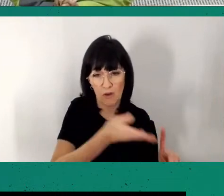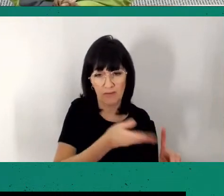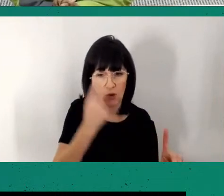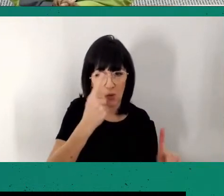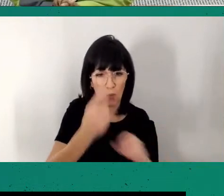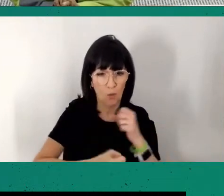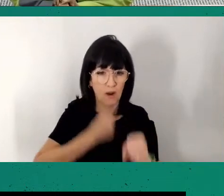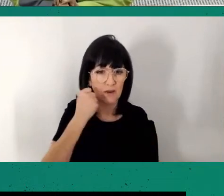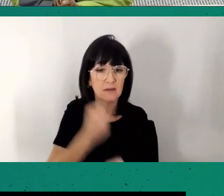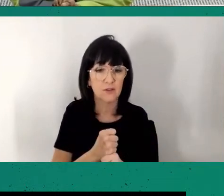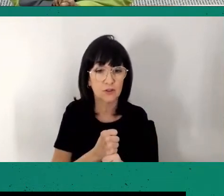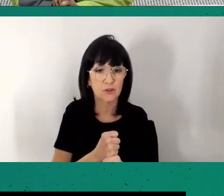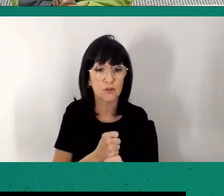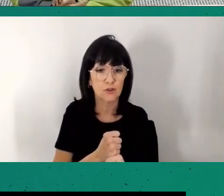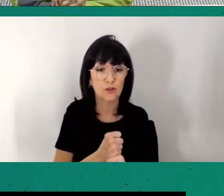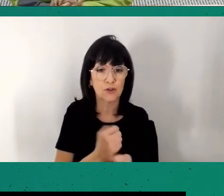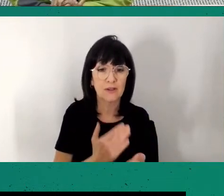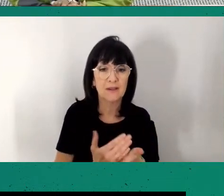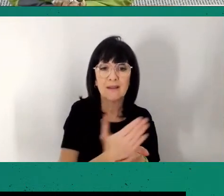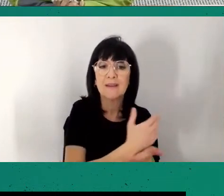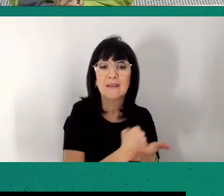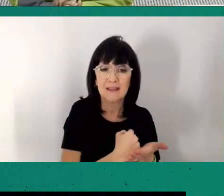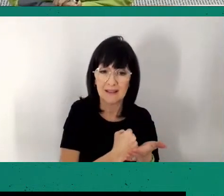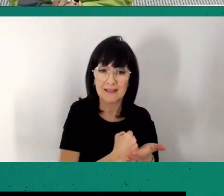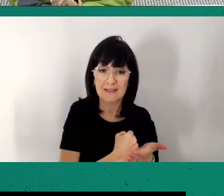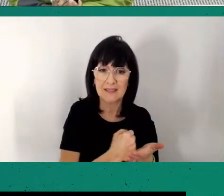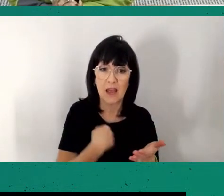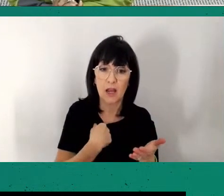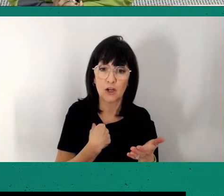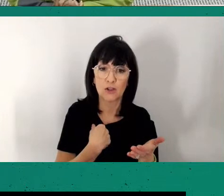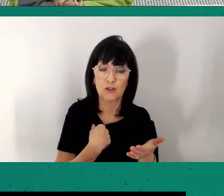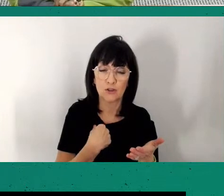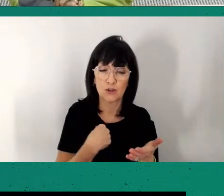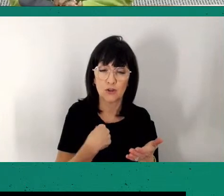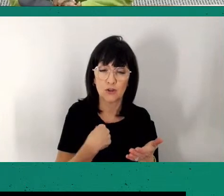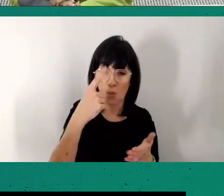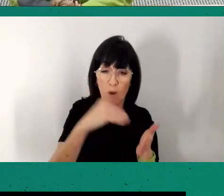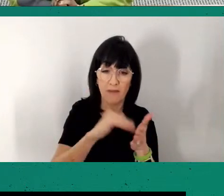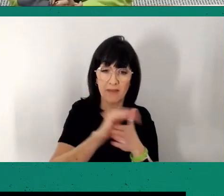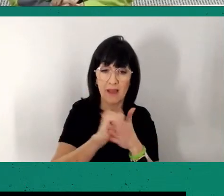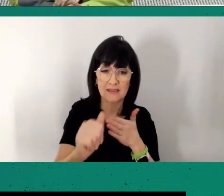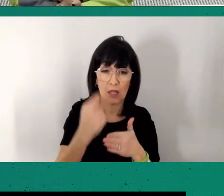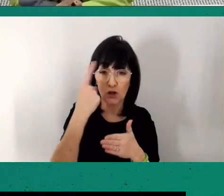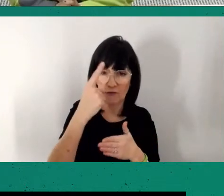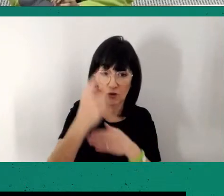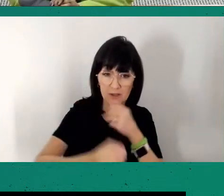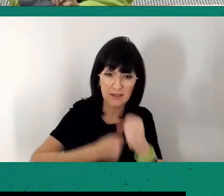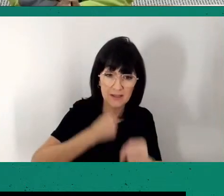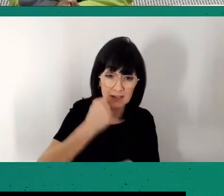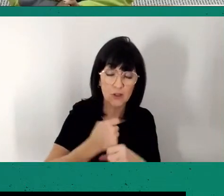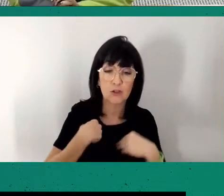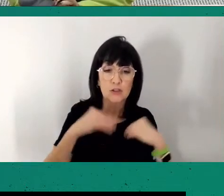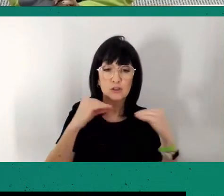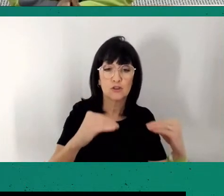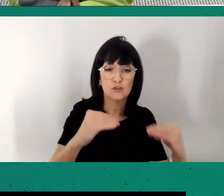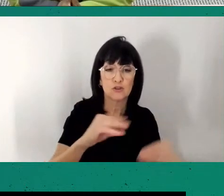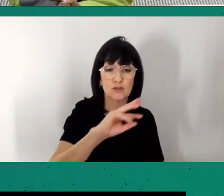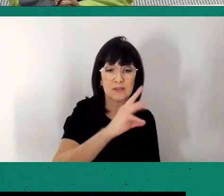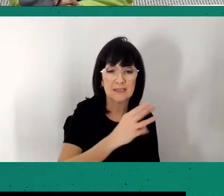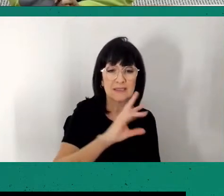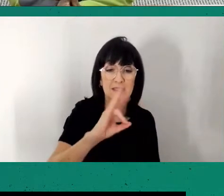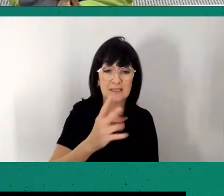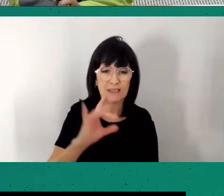the salary that I earned was $1,000 a year, and I taught grades 5, 6, 7, and 8. Fed all